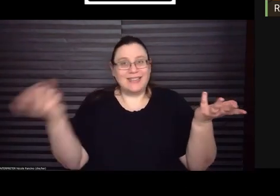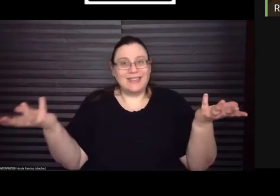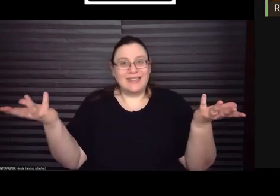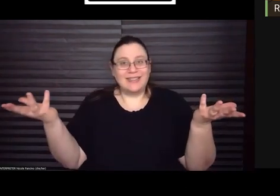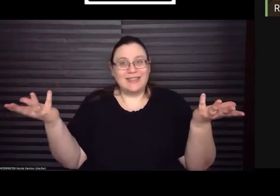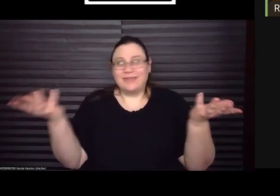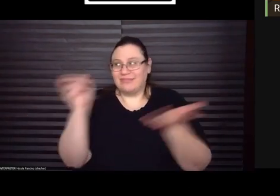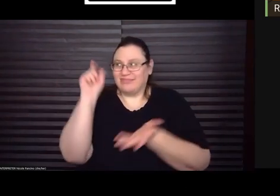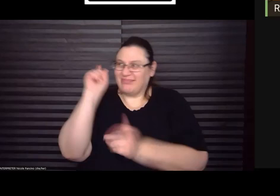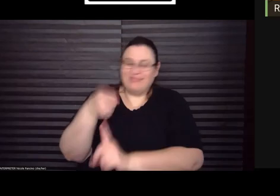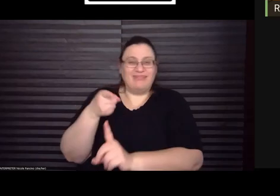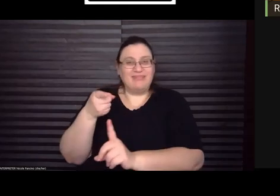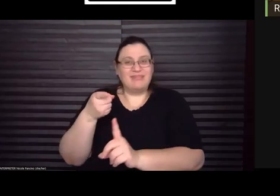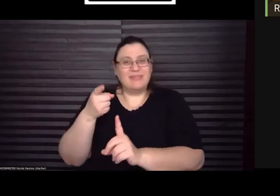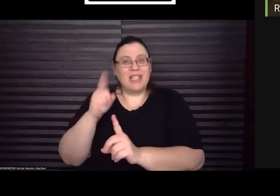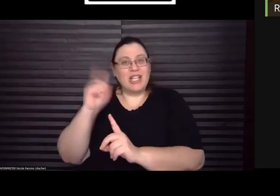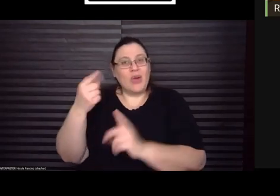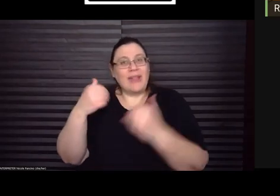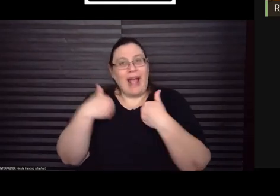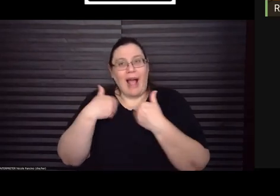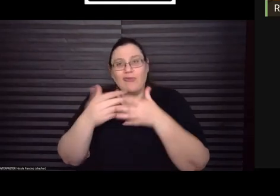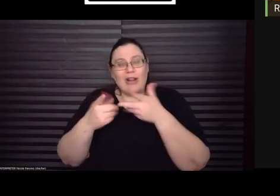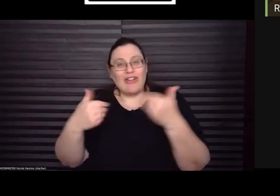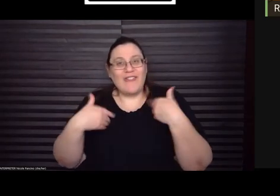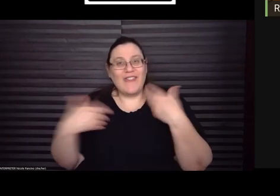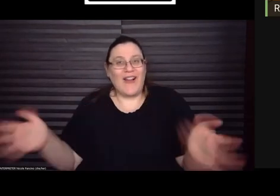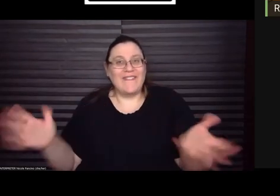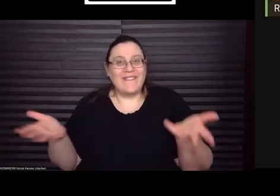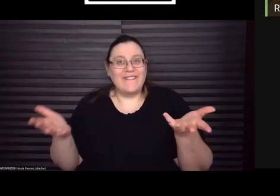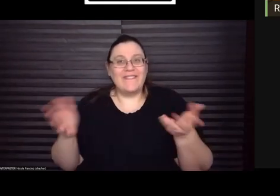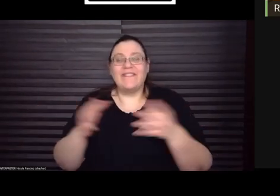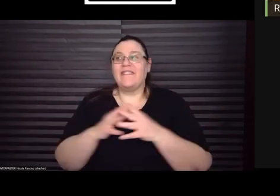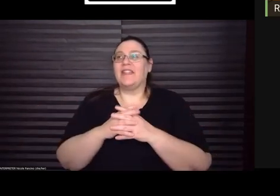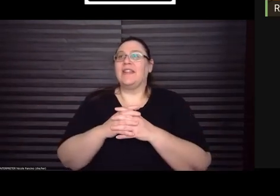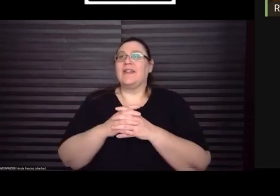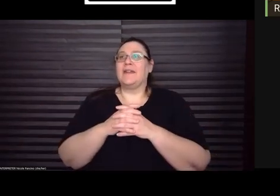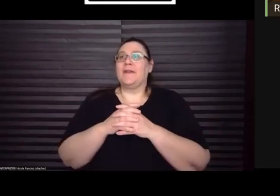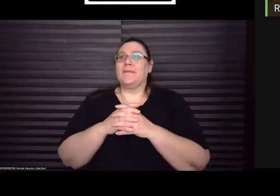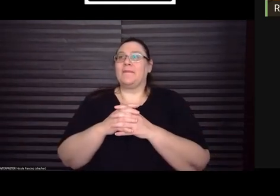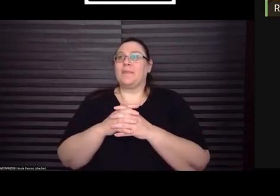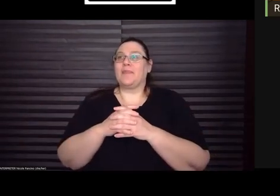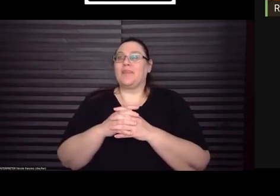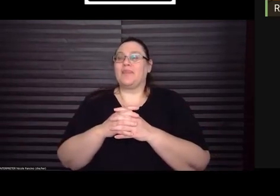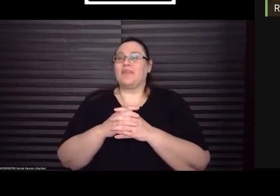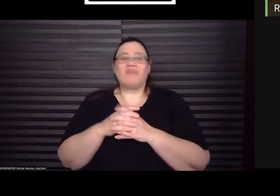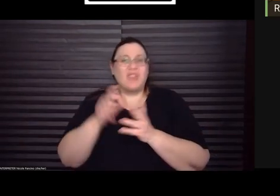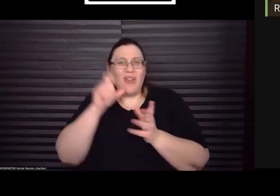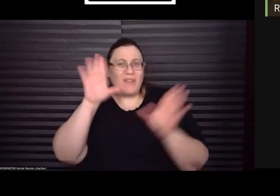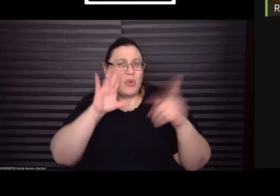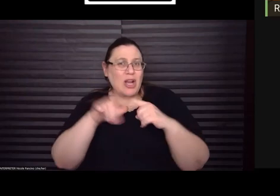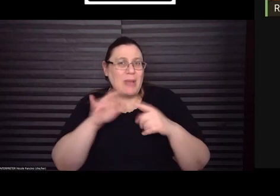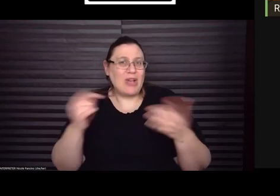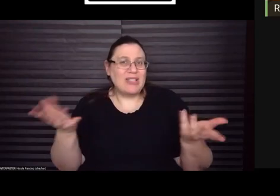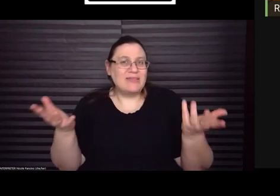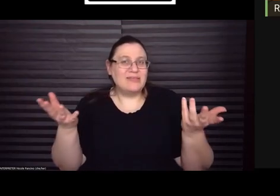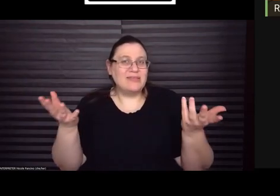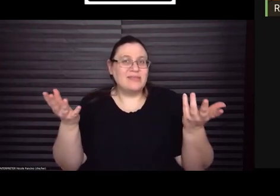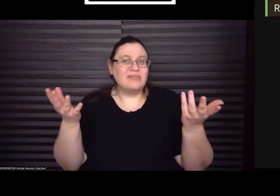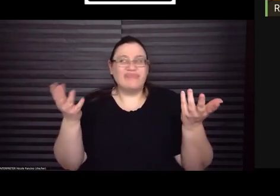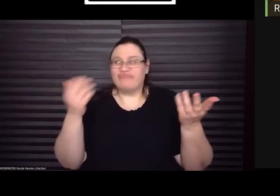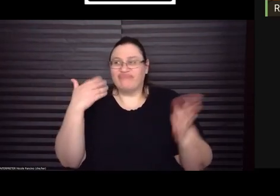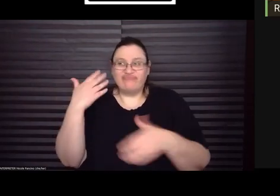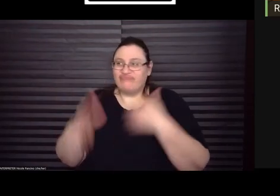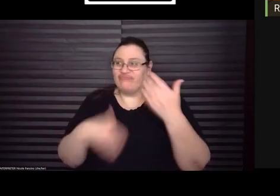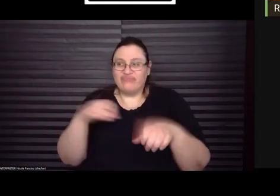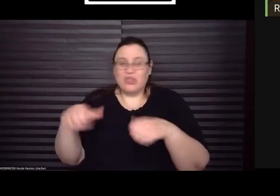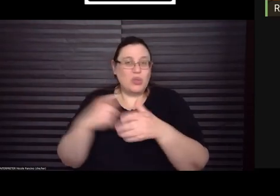yes, that's it. You only have what you have. And so you don't have to worry about it. You know, you just